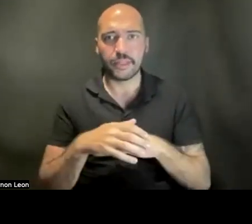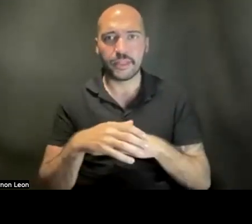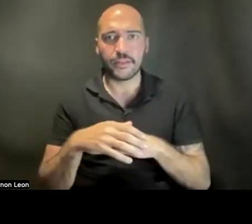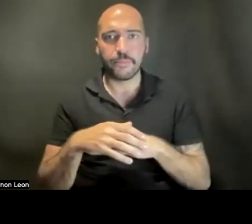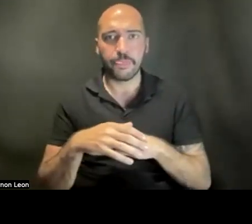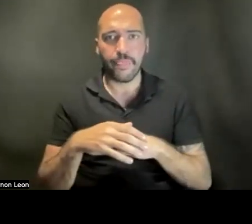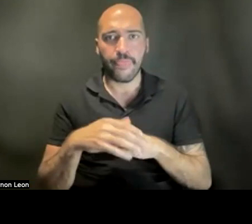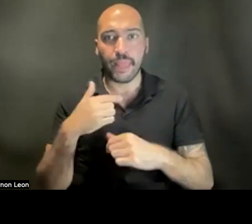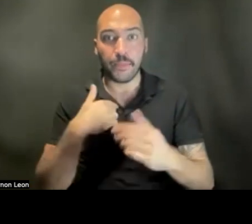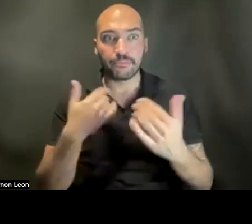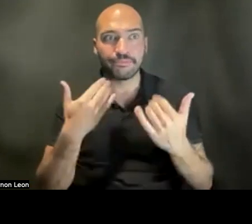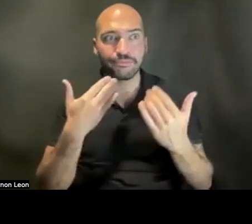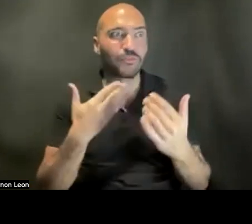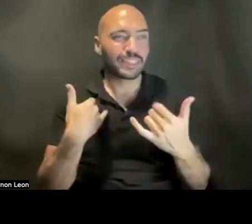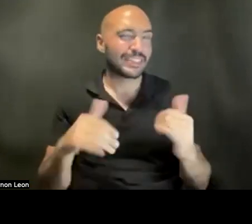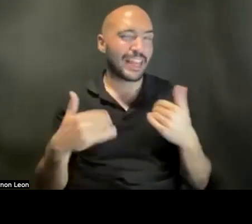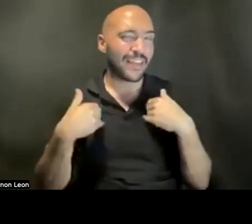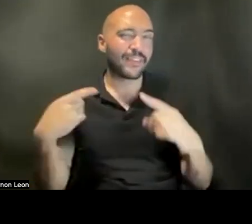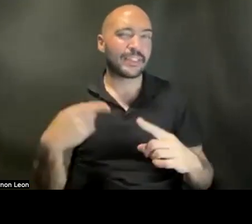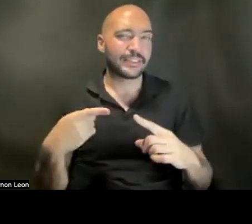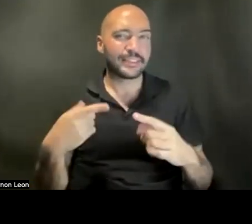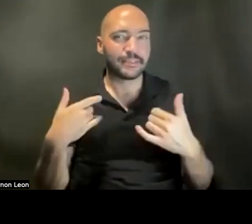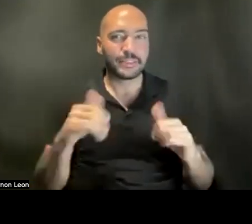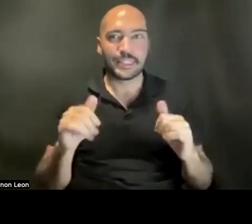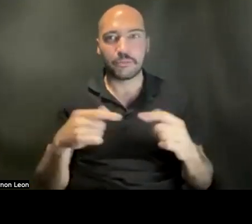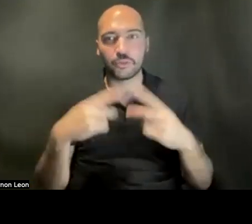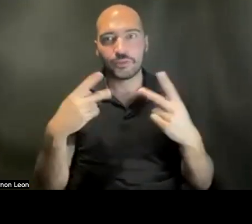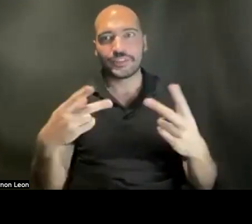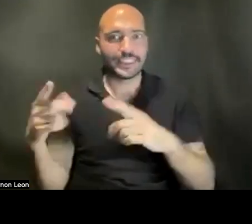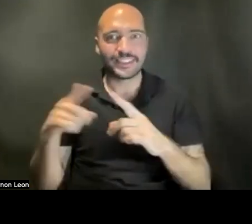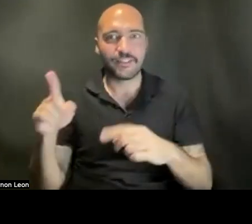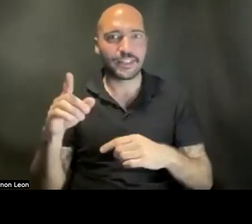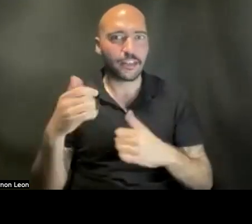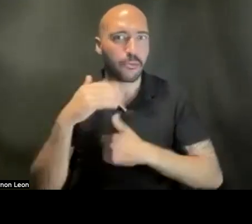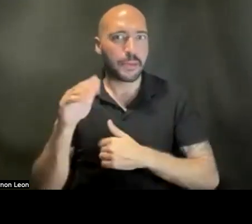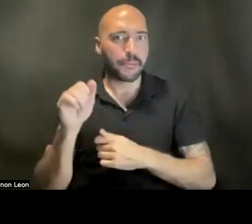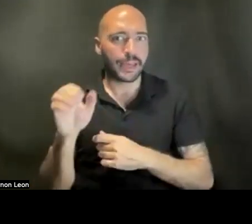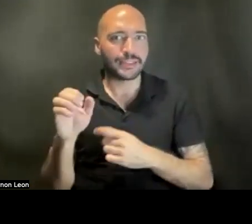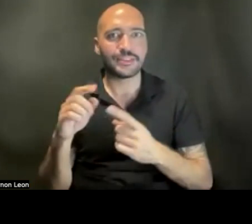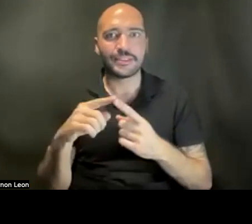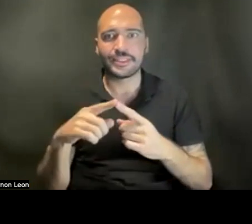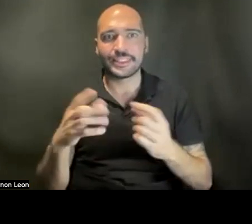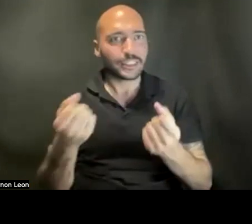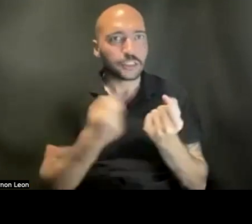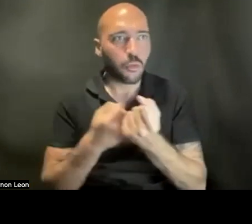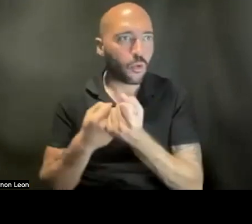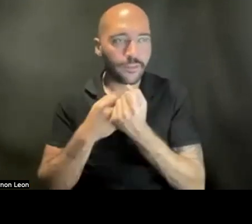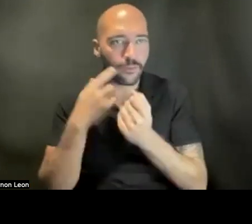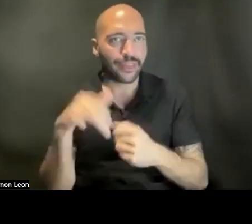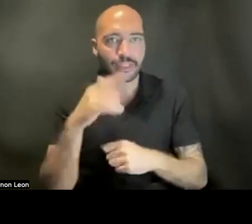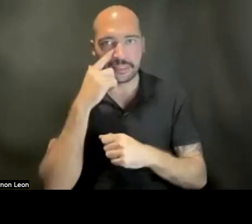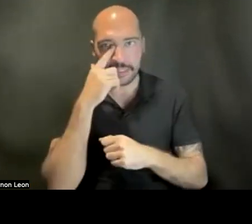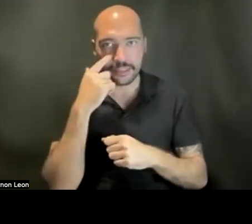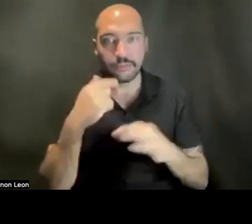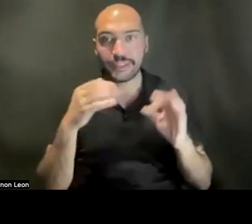I am grateful that I still have that, and able to visit bases and get support and things. So, but it